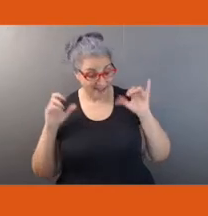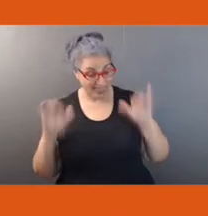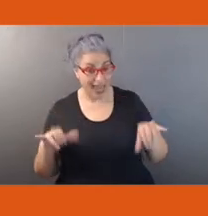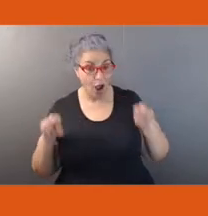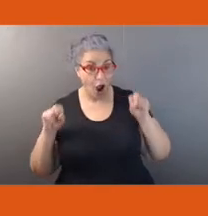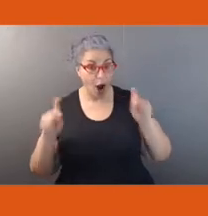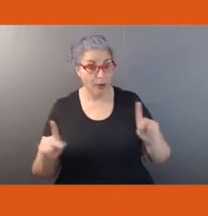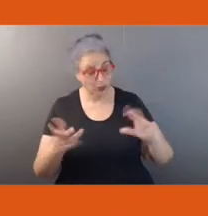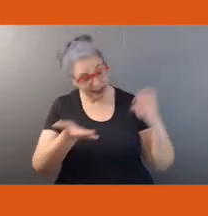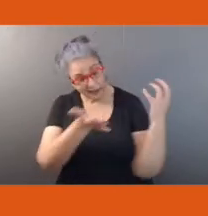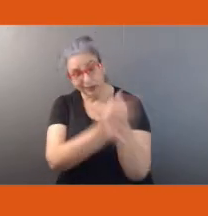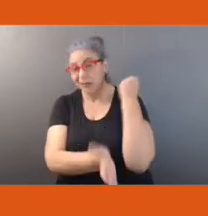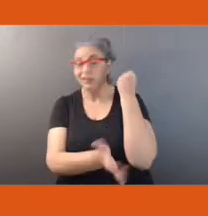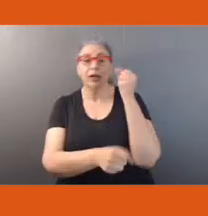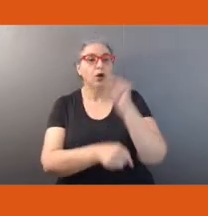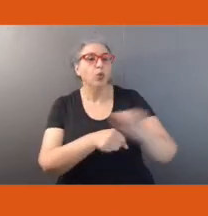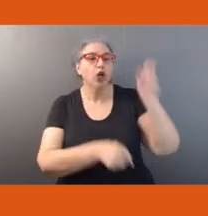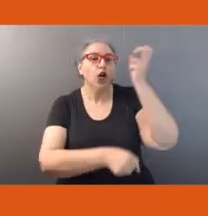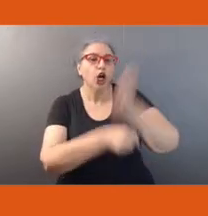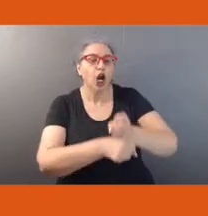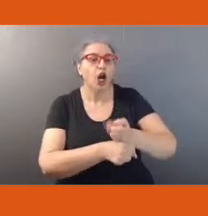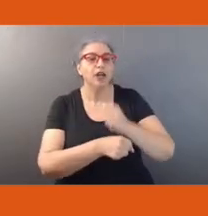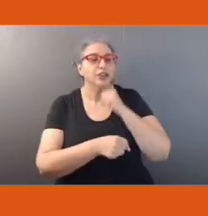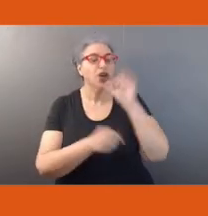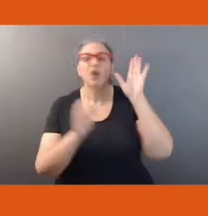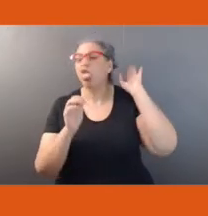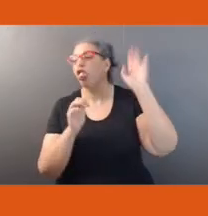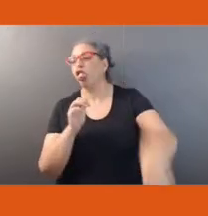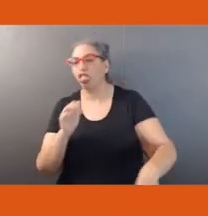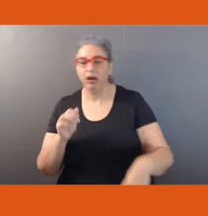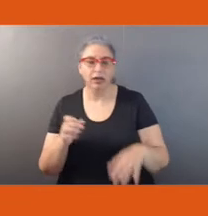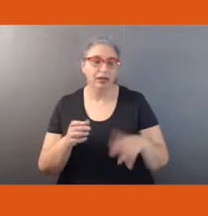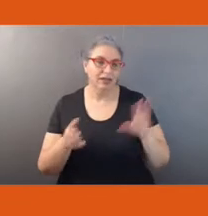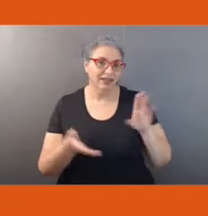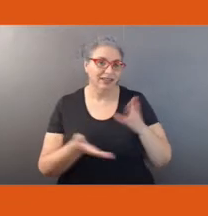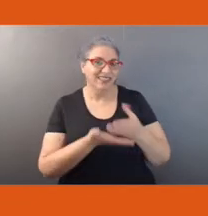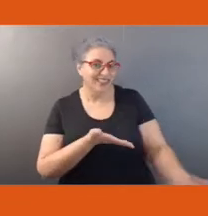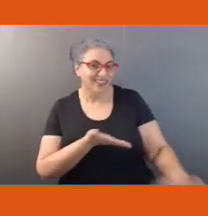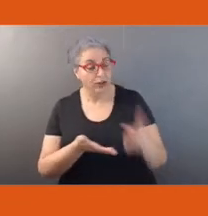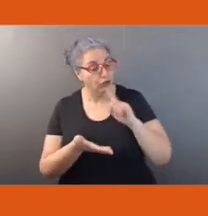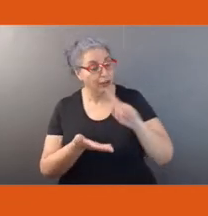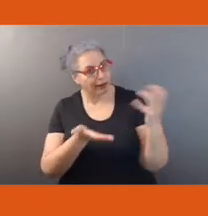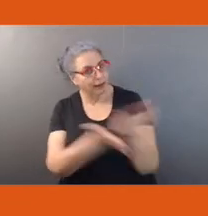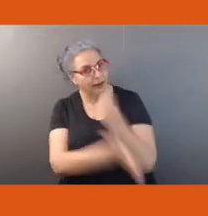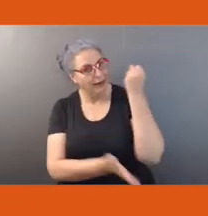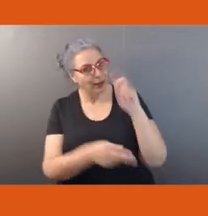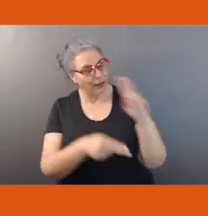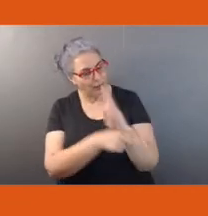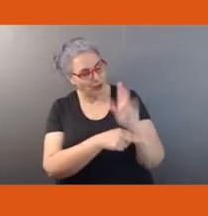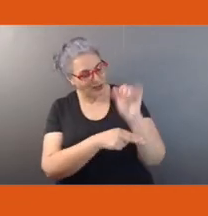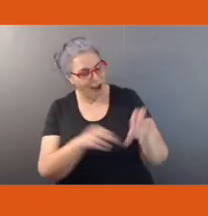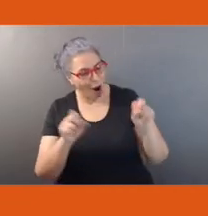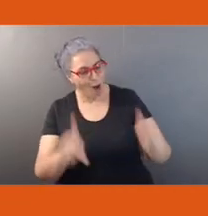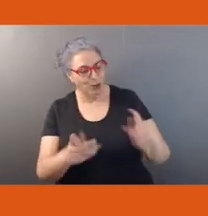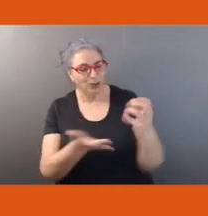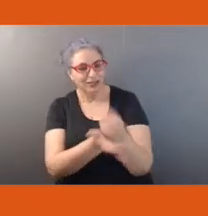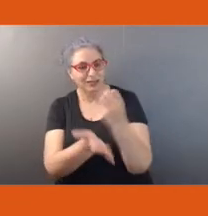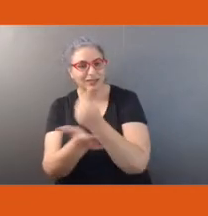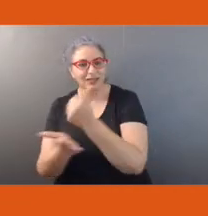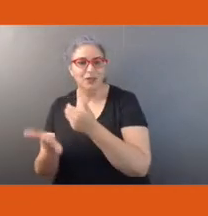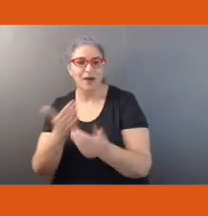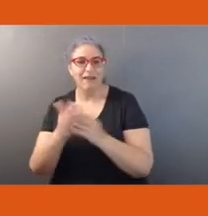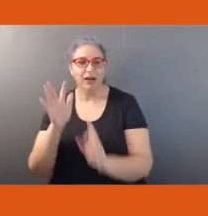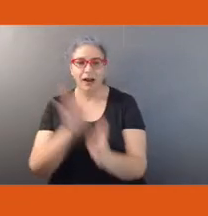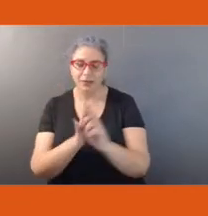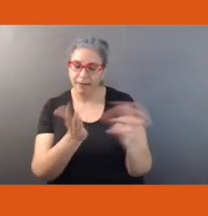an opportunity, to grab it, to work hard, not to let it go, and to really take advantage of the opportunities that are in